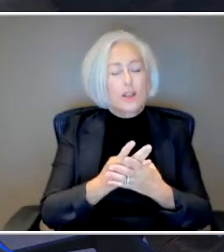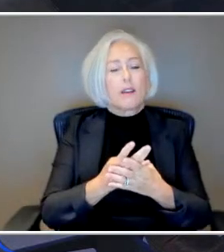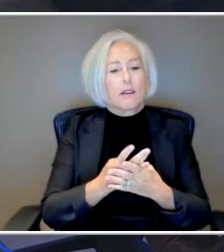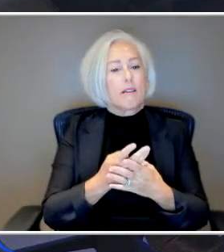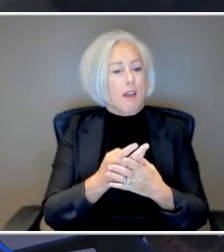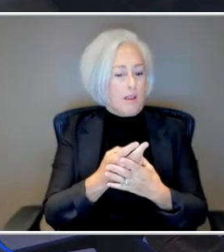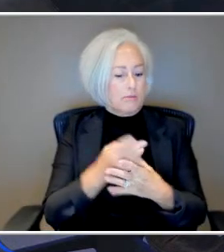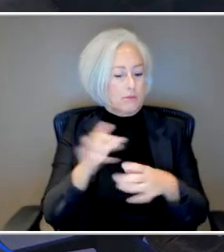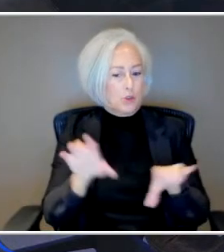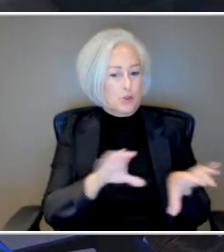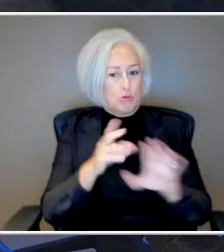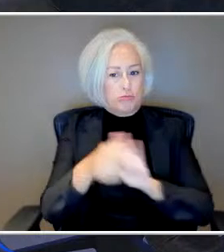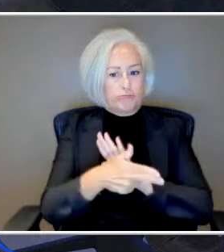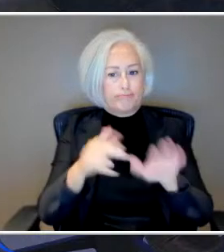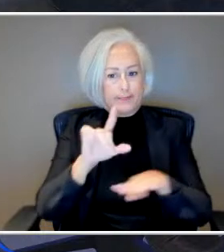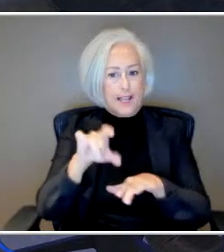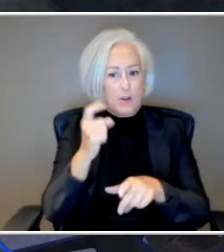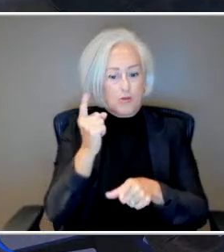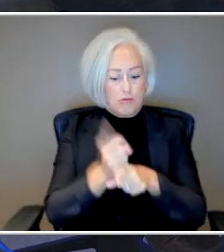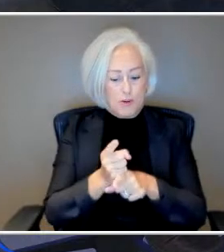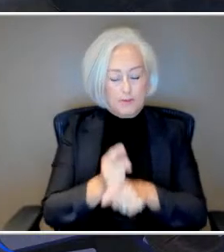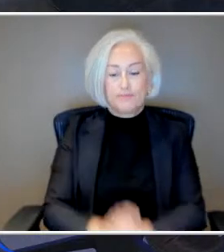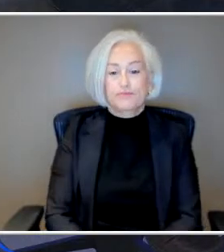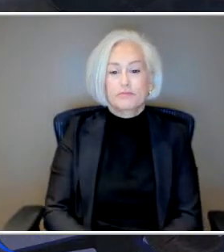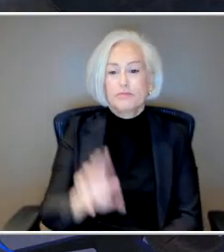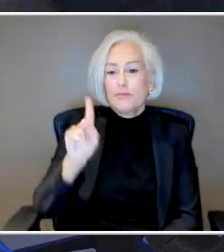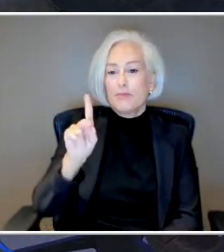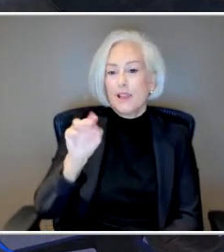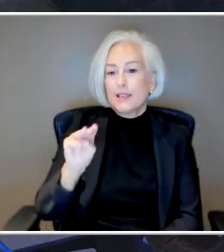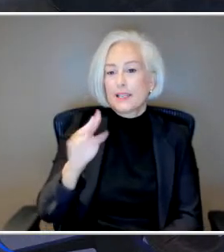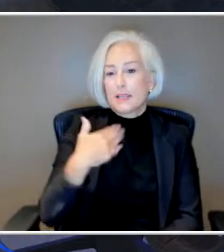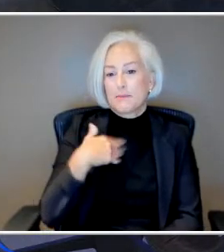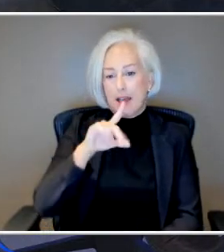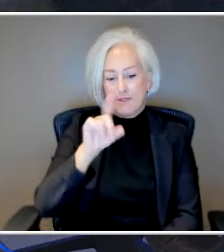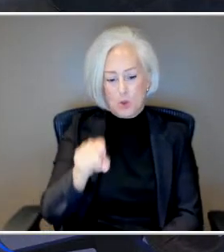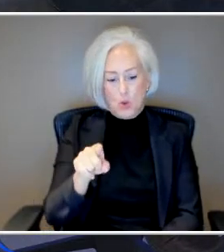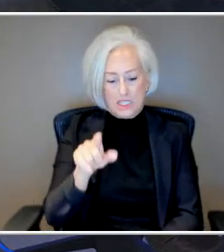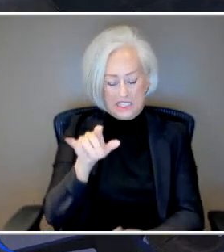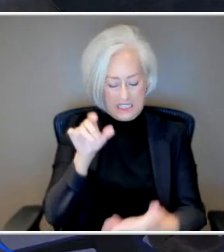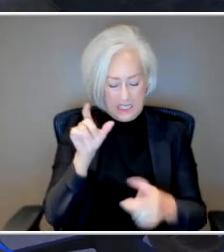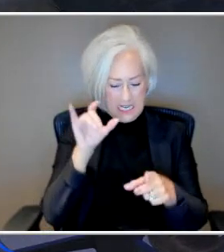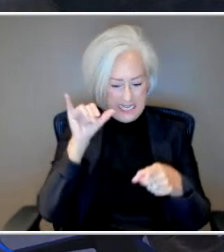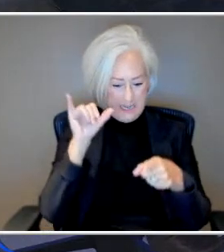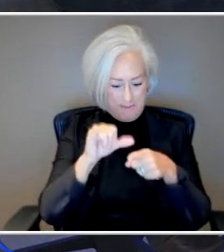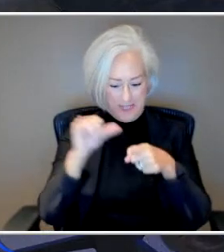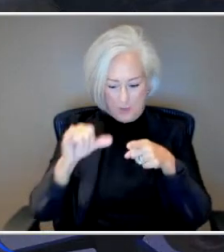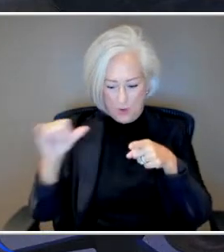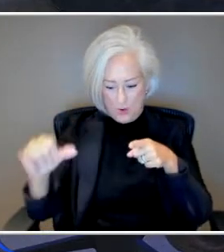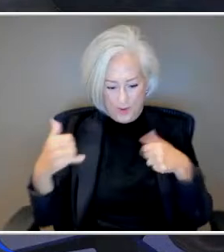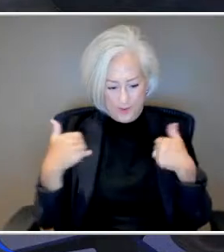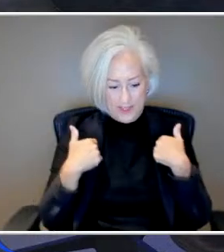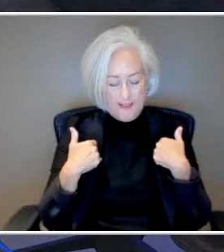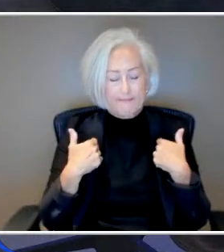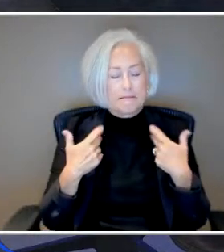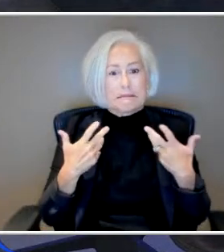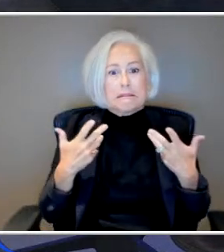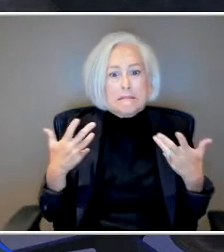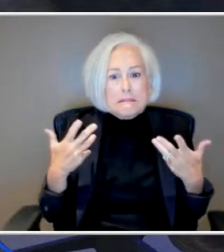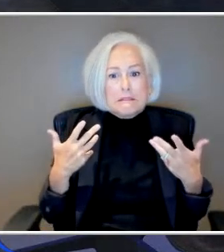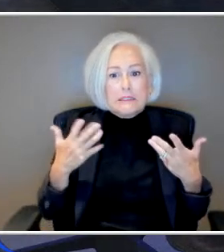Kim has a question with some big, big words in it. Okay. I'm passing this over to you. Okay, so Kim wants to know, what are the side effects from